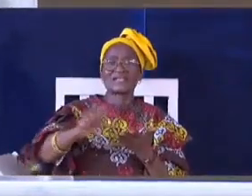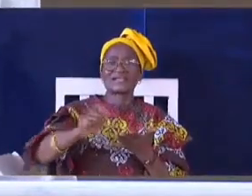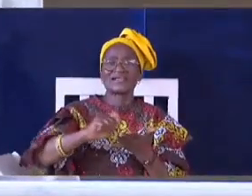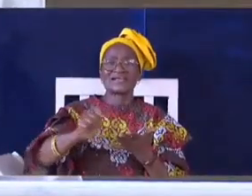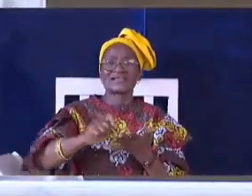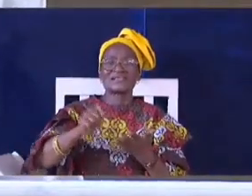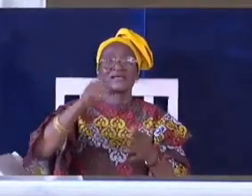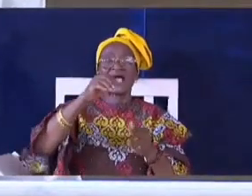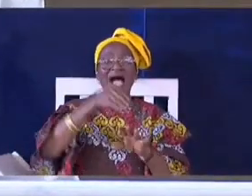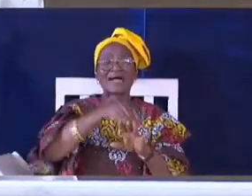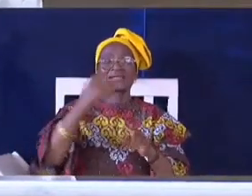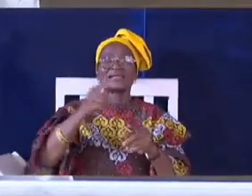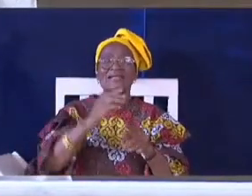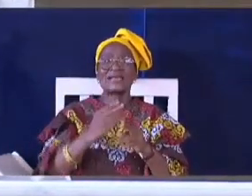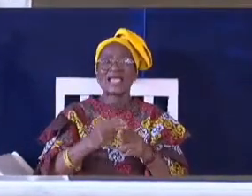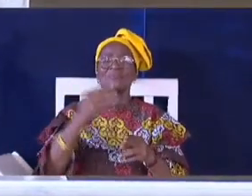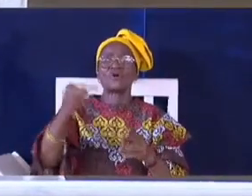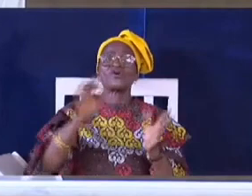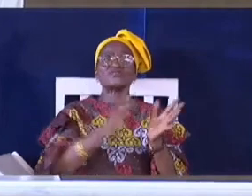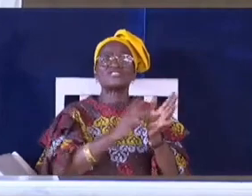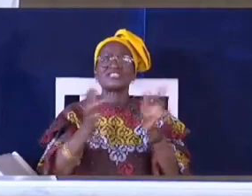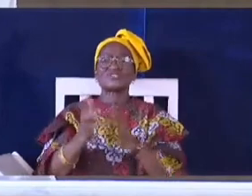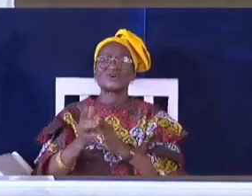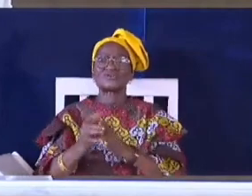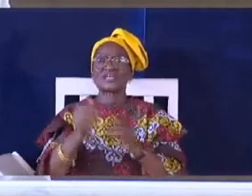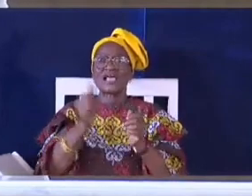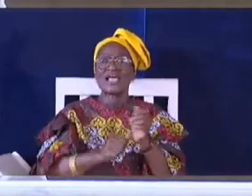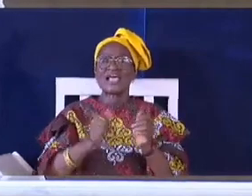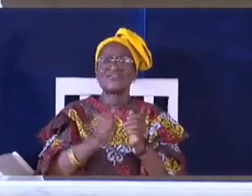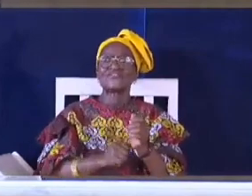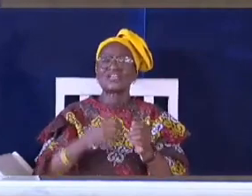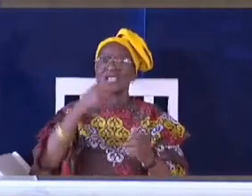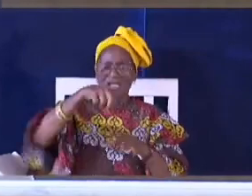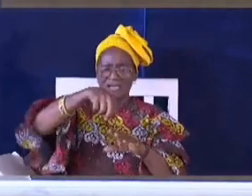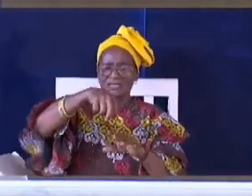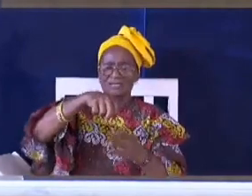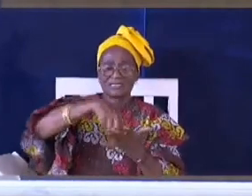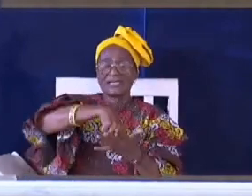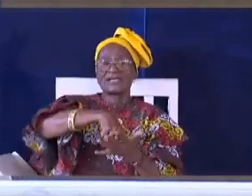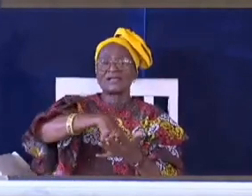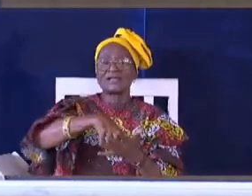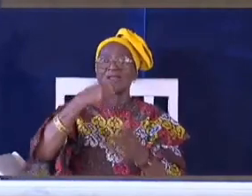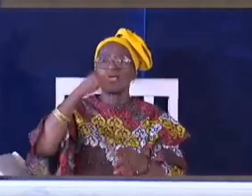And the name of Jesus, every knee must bow.